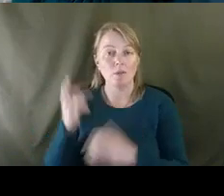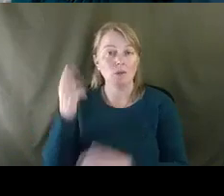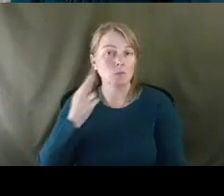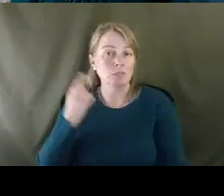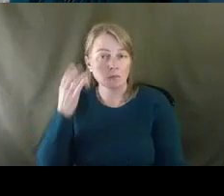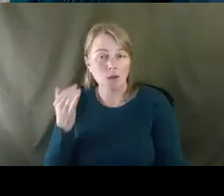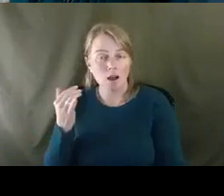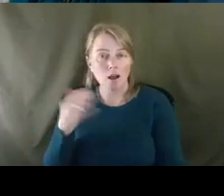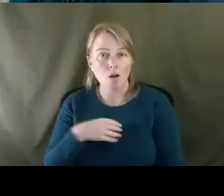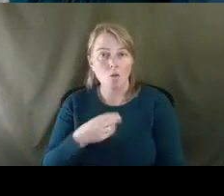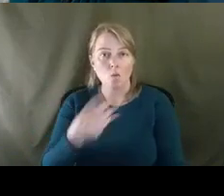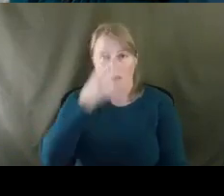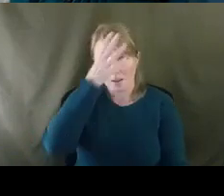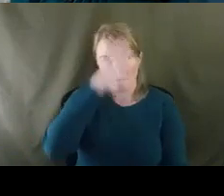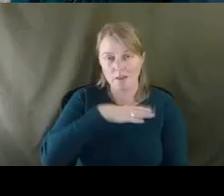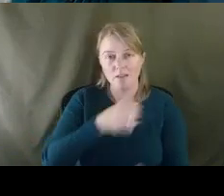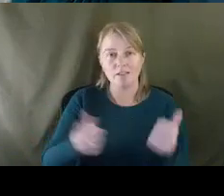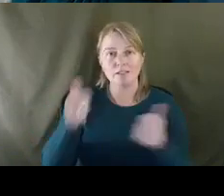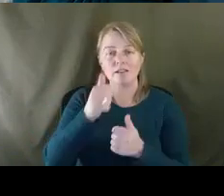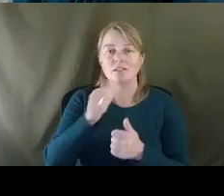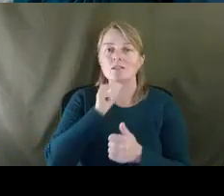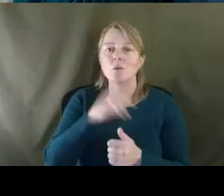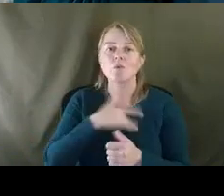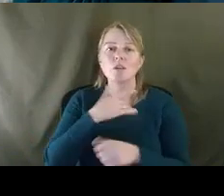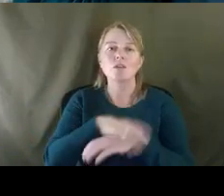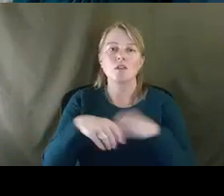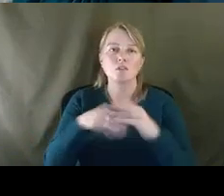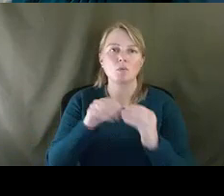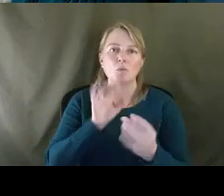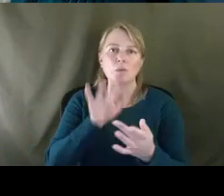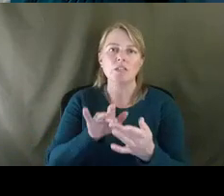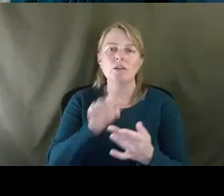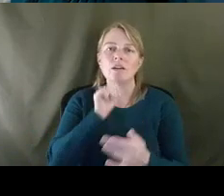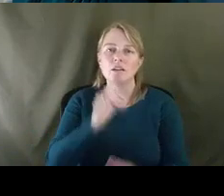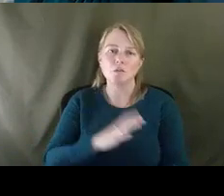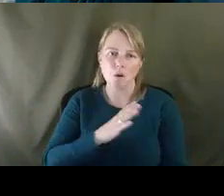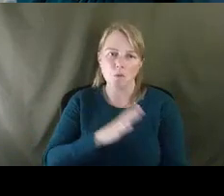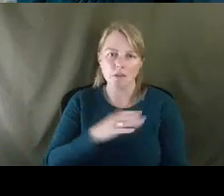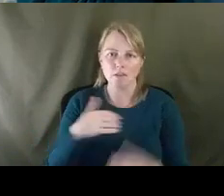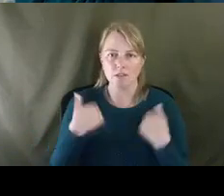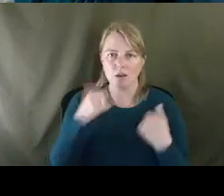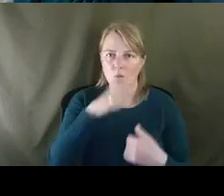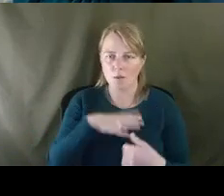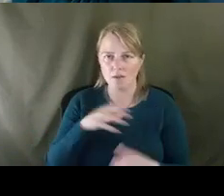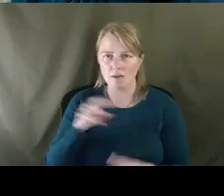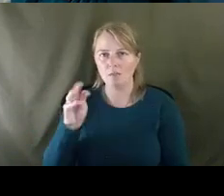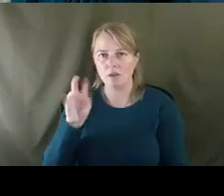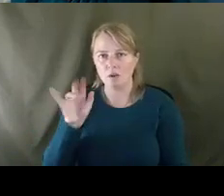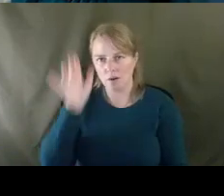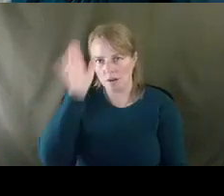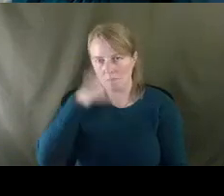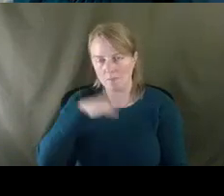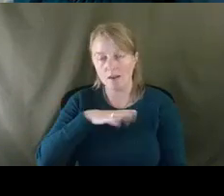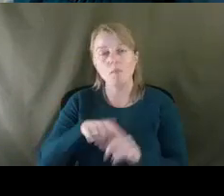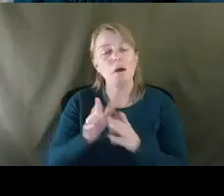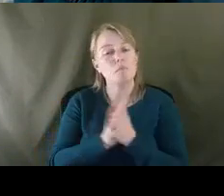is that white male executives don't feel comfortable reaching out informally to young women or minority men, yet they are eager to